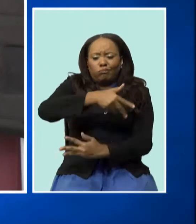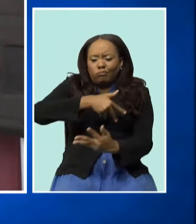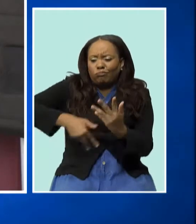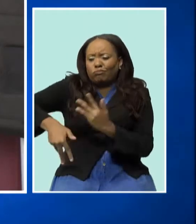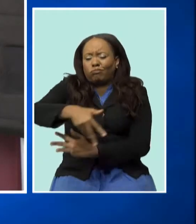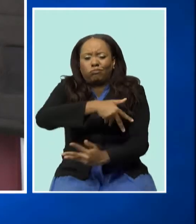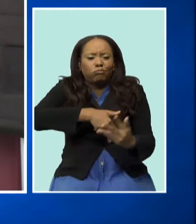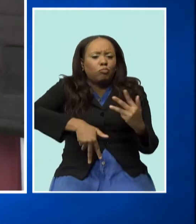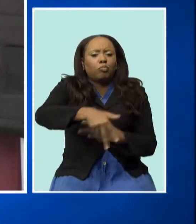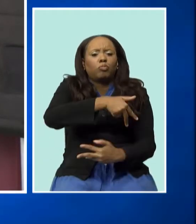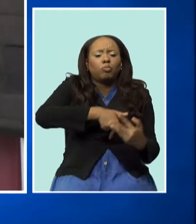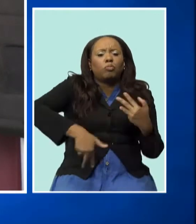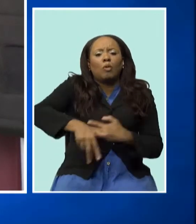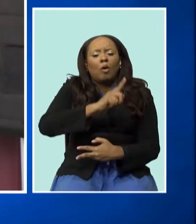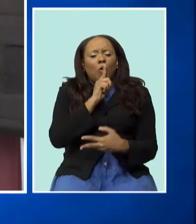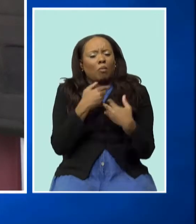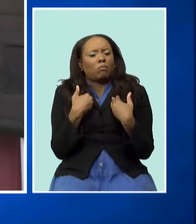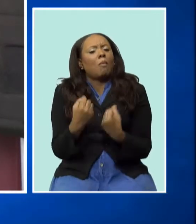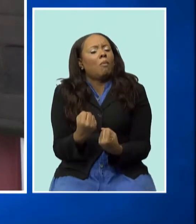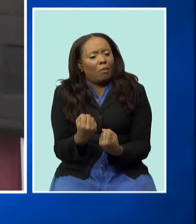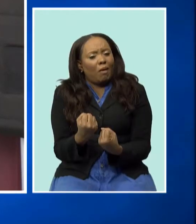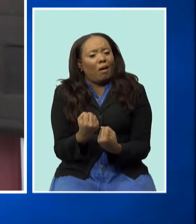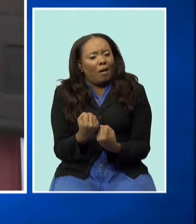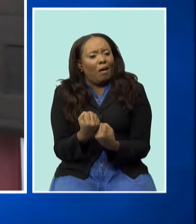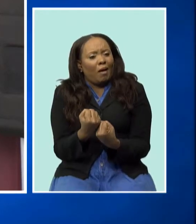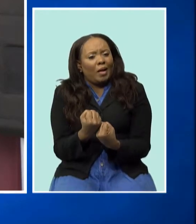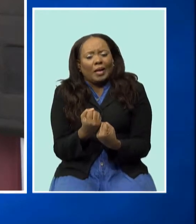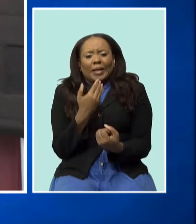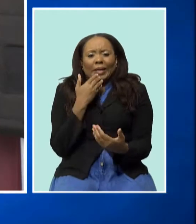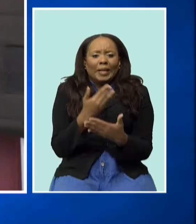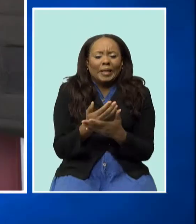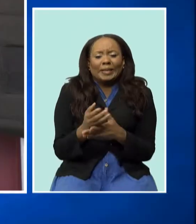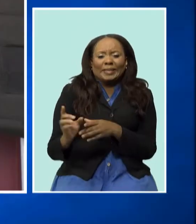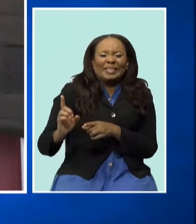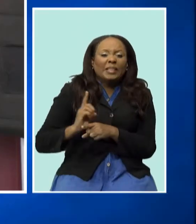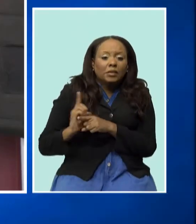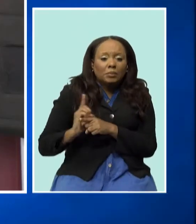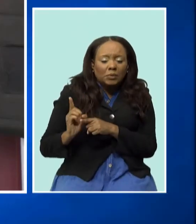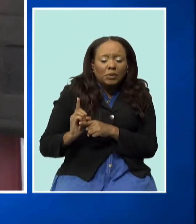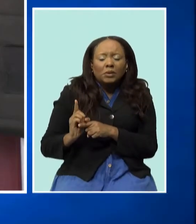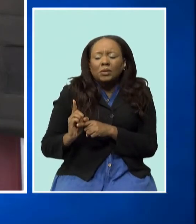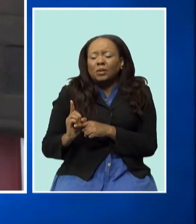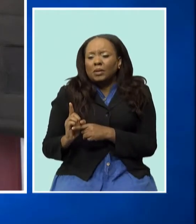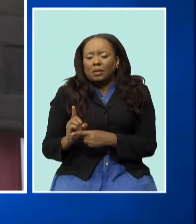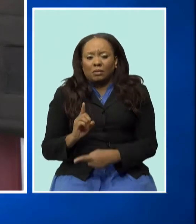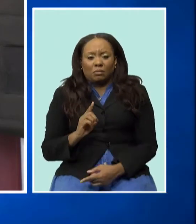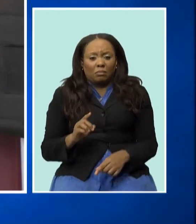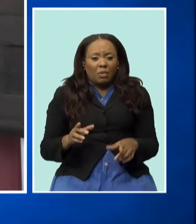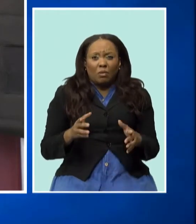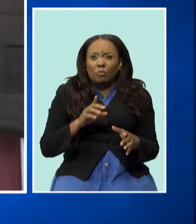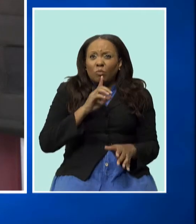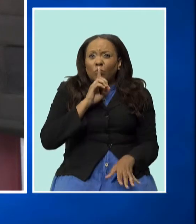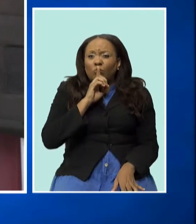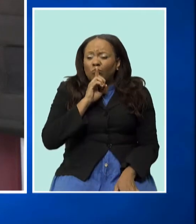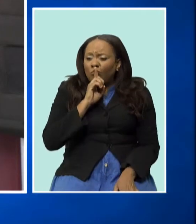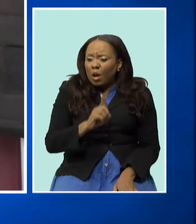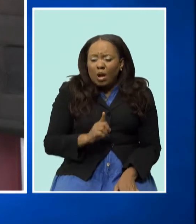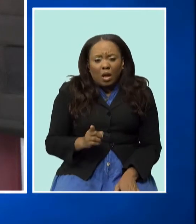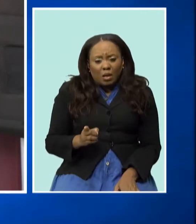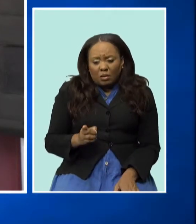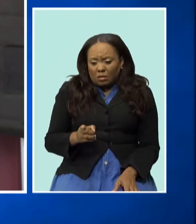boost confidence. It instills discipline, and it cultivates respect